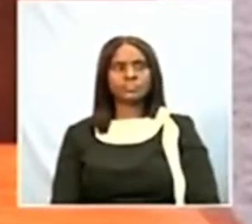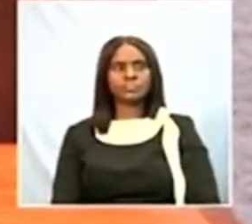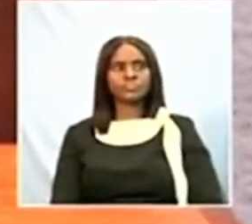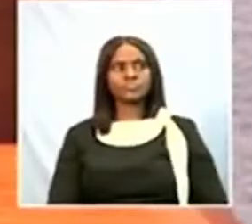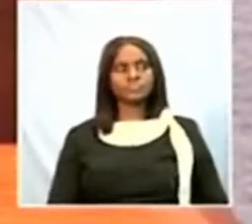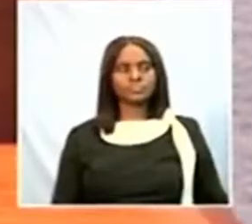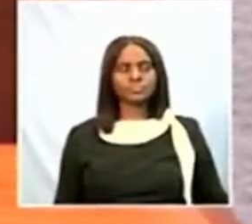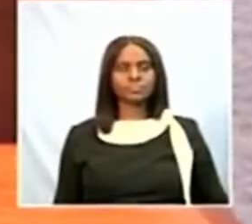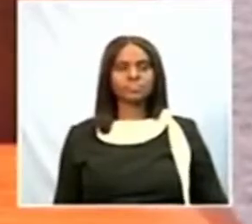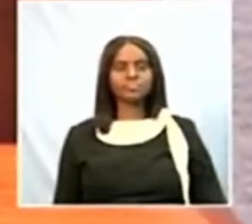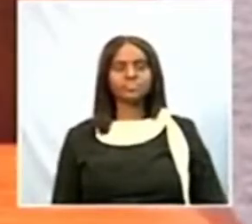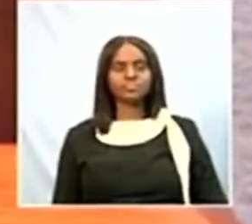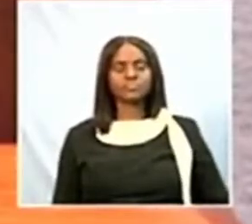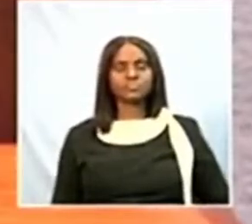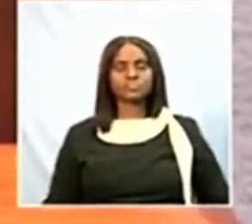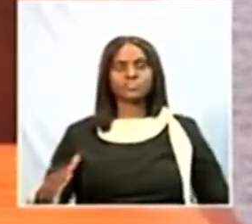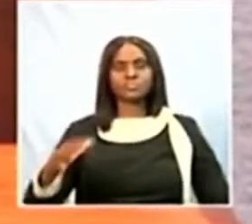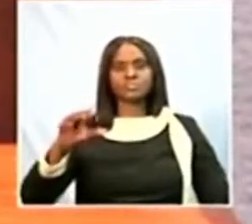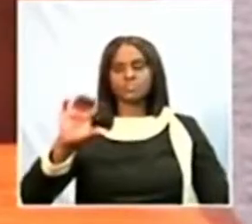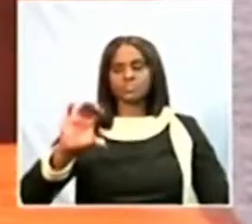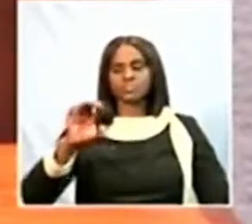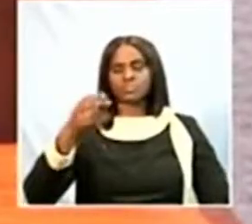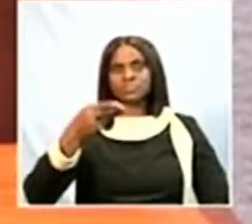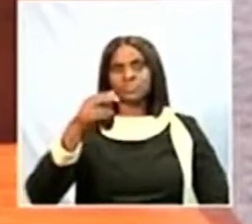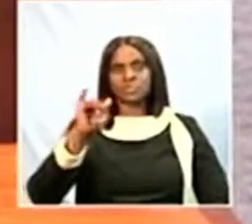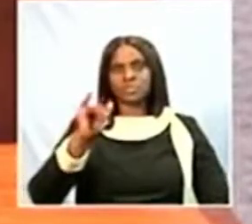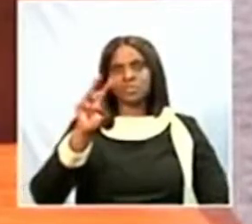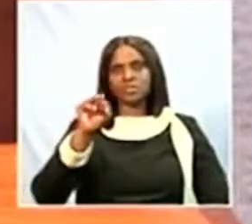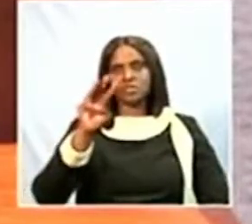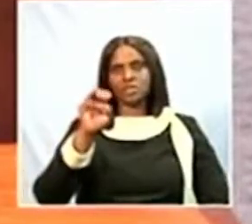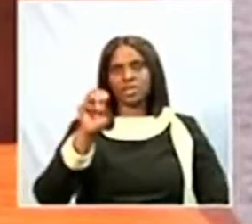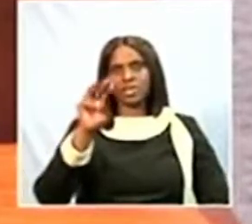Honorable Chimwemwe Mulenga, Chimwemwe constituency.